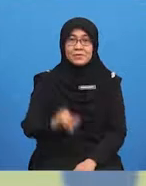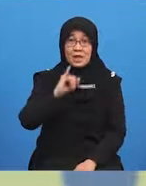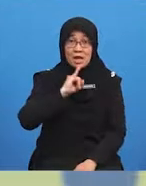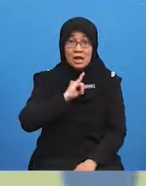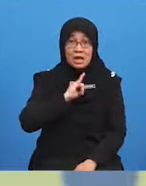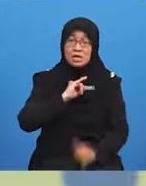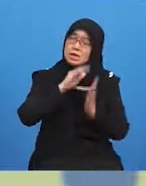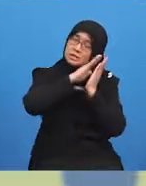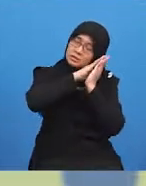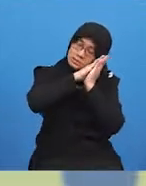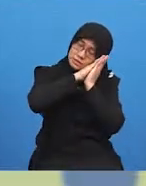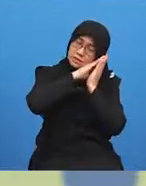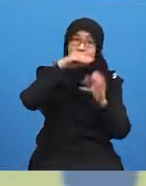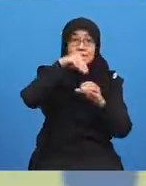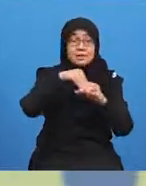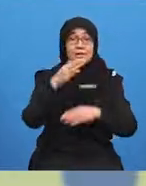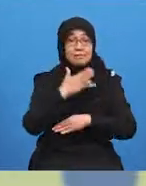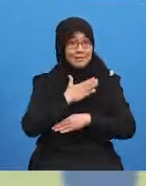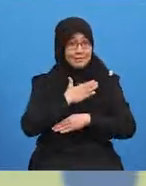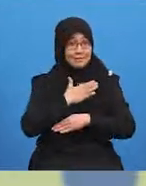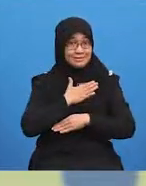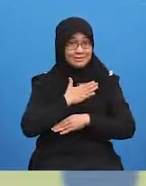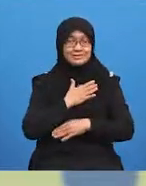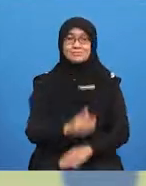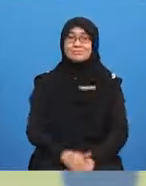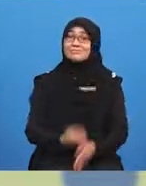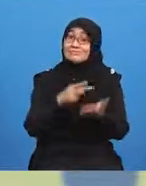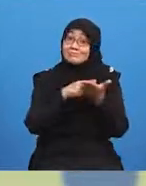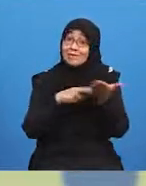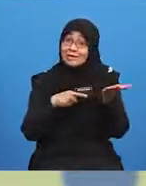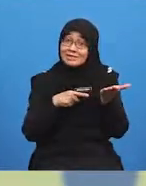I sleep in my...